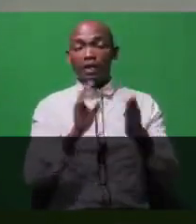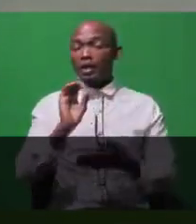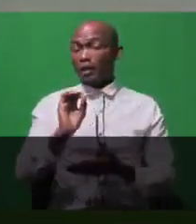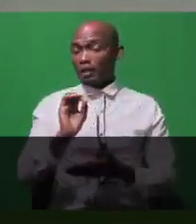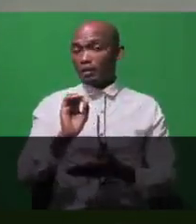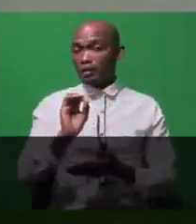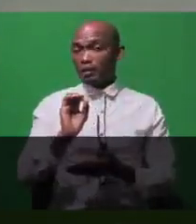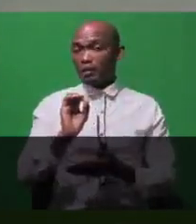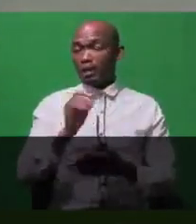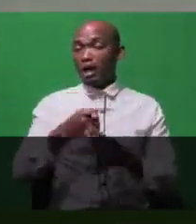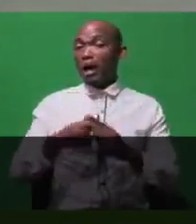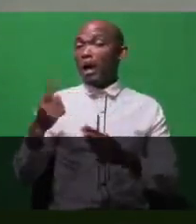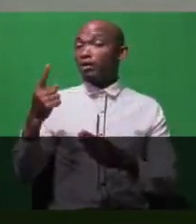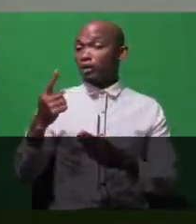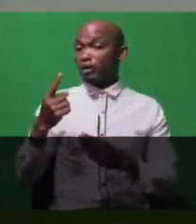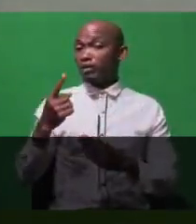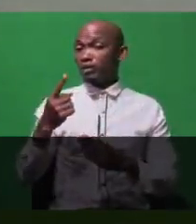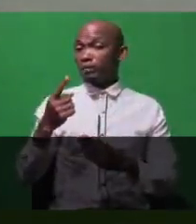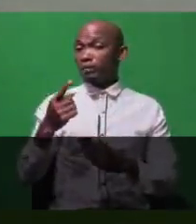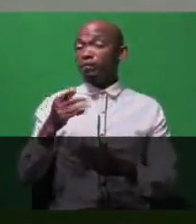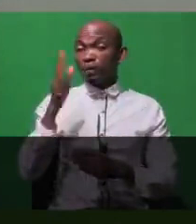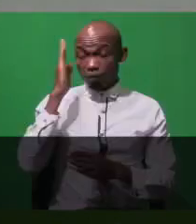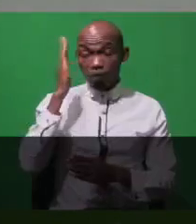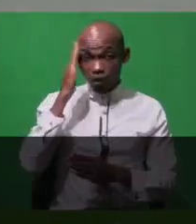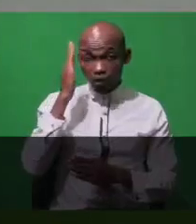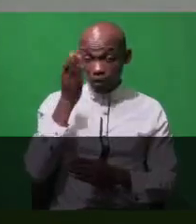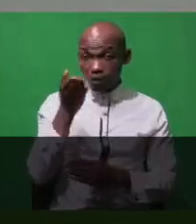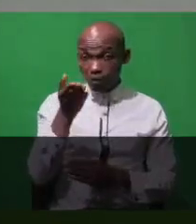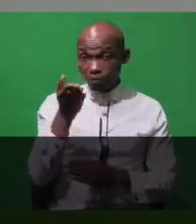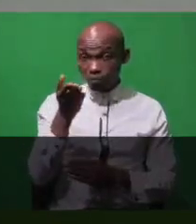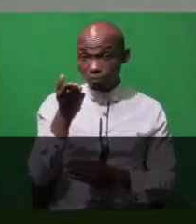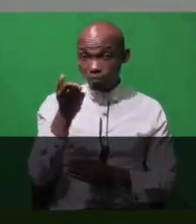3,800 is. Have you understood it?